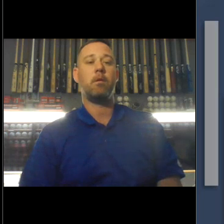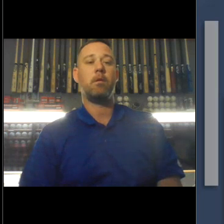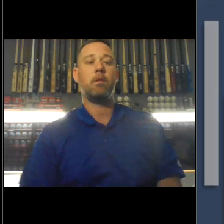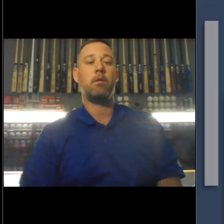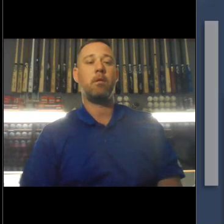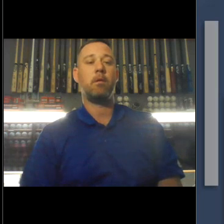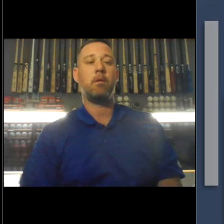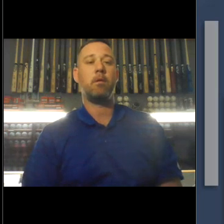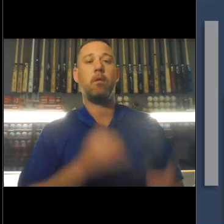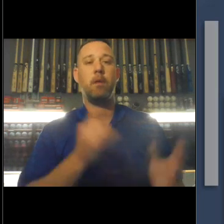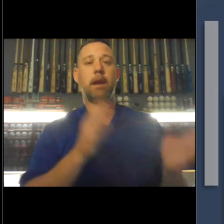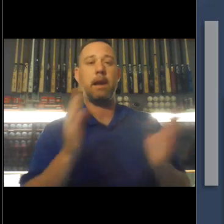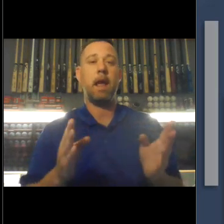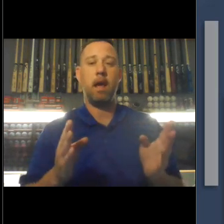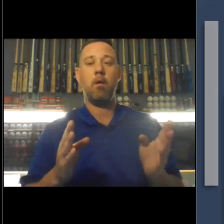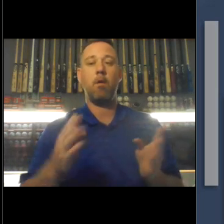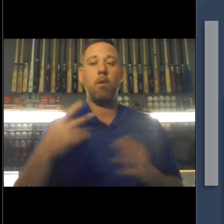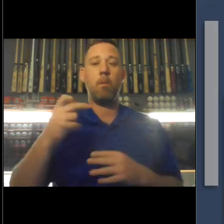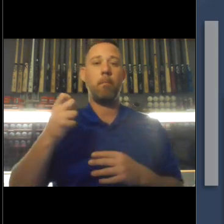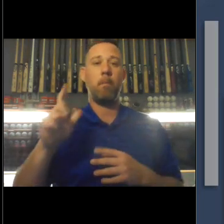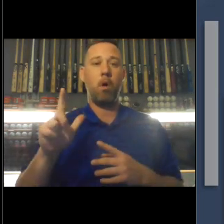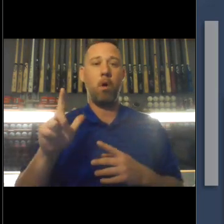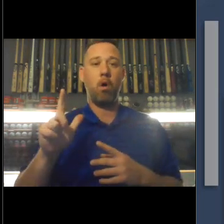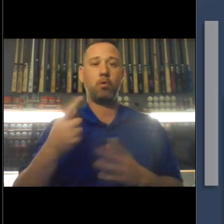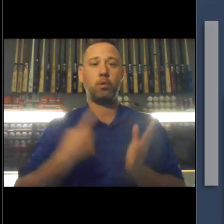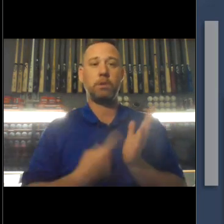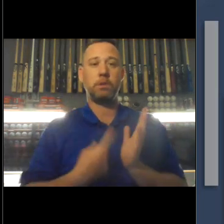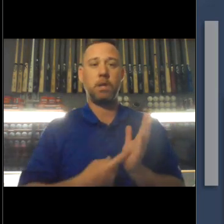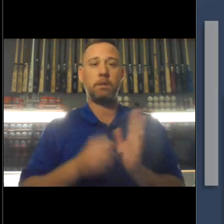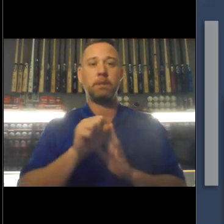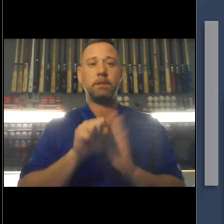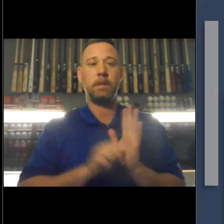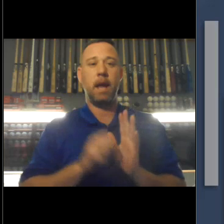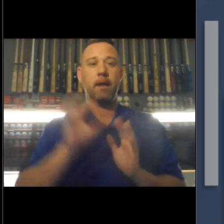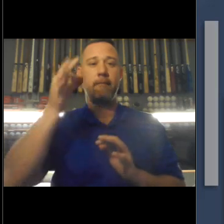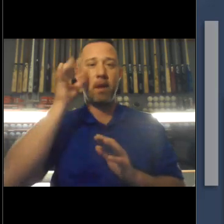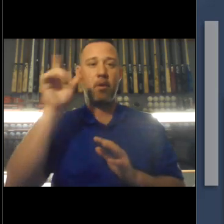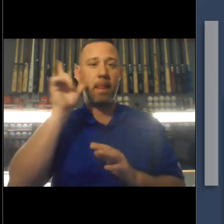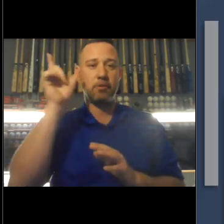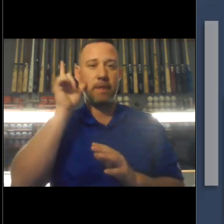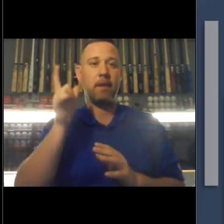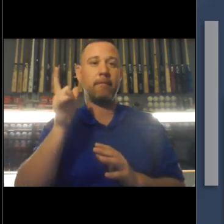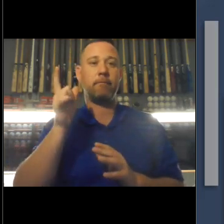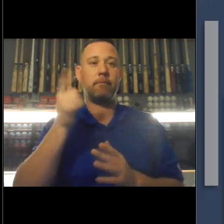Now we have Paul to discuss the state and federal legislative matters.